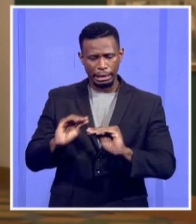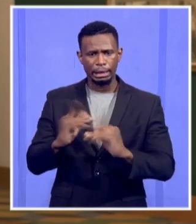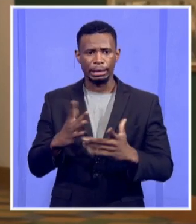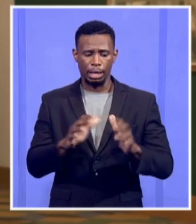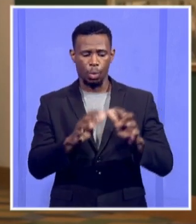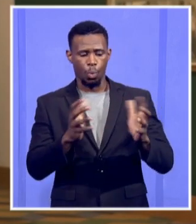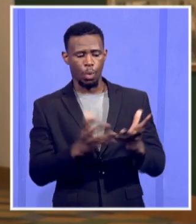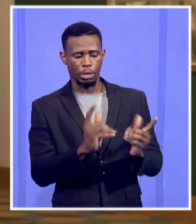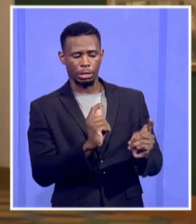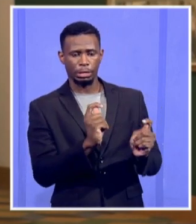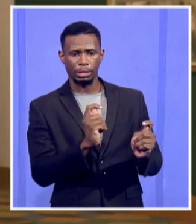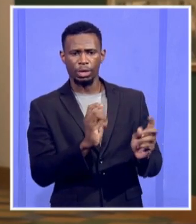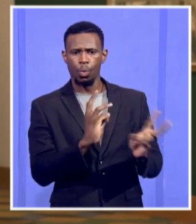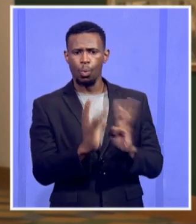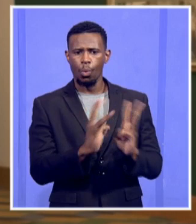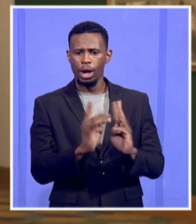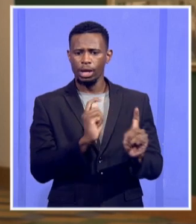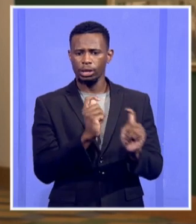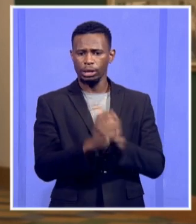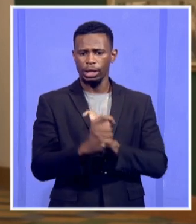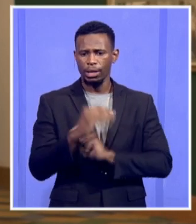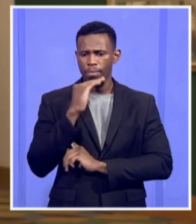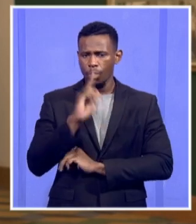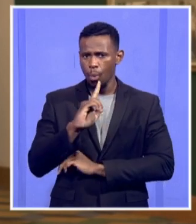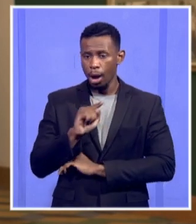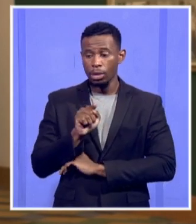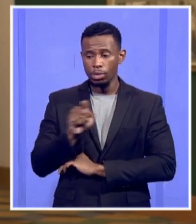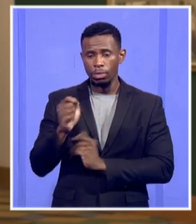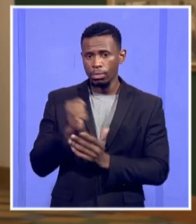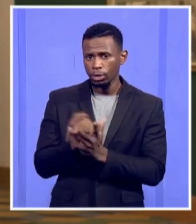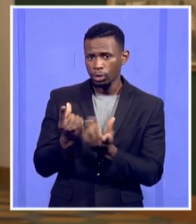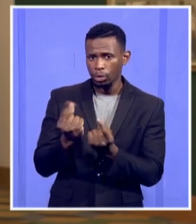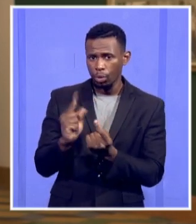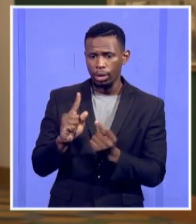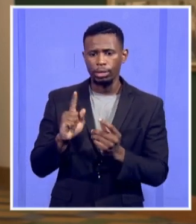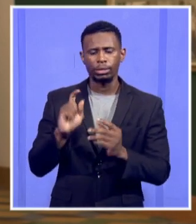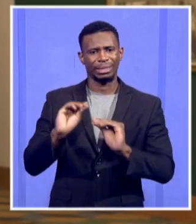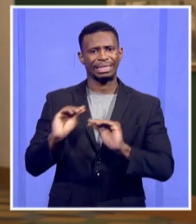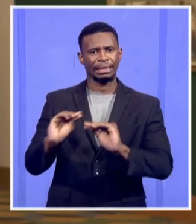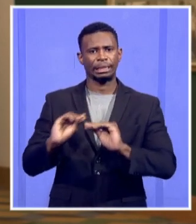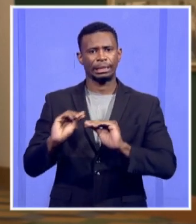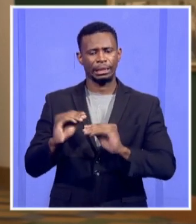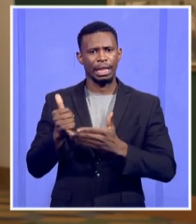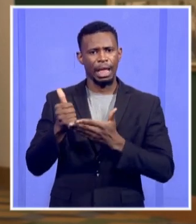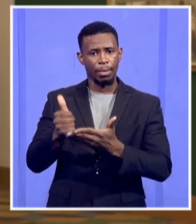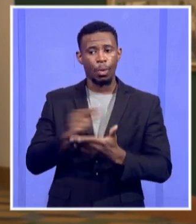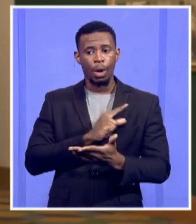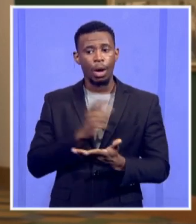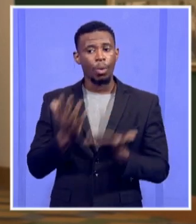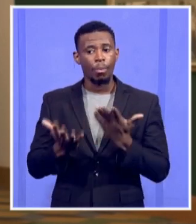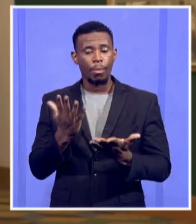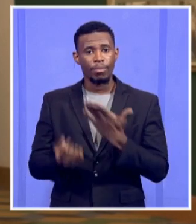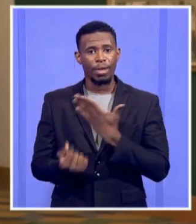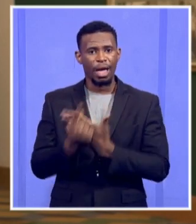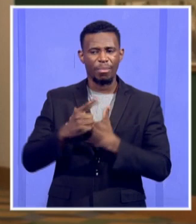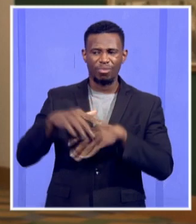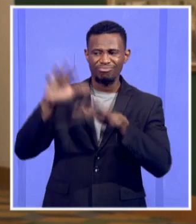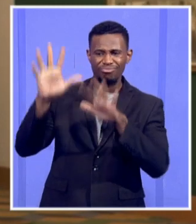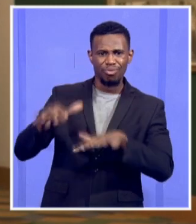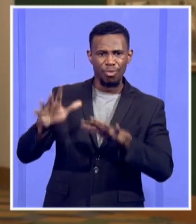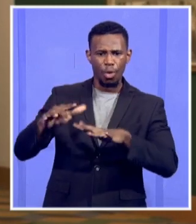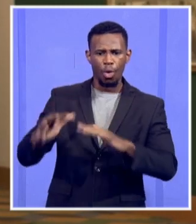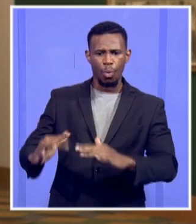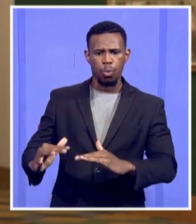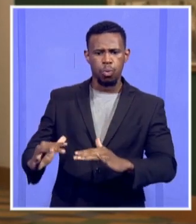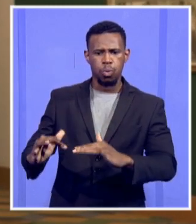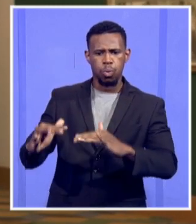but also understand what they have to do when they experience floods or you have